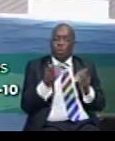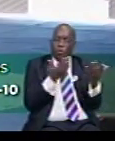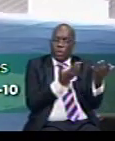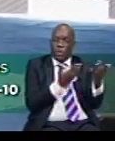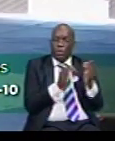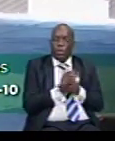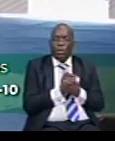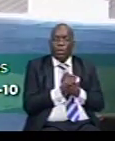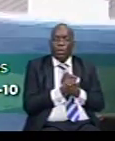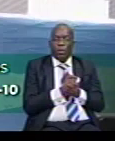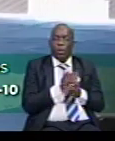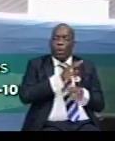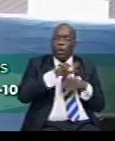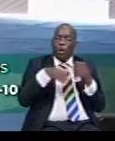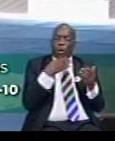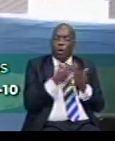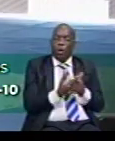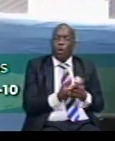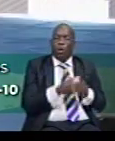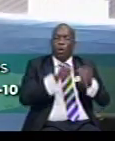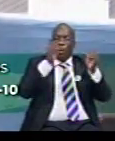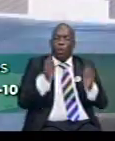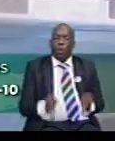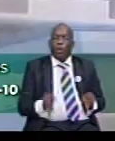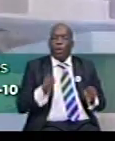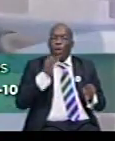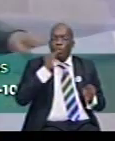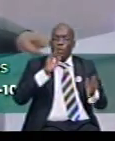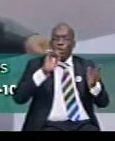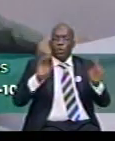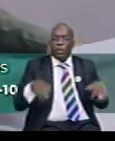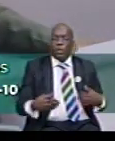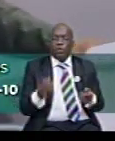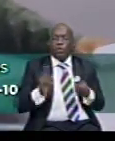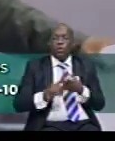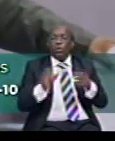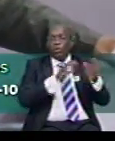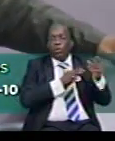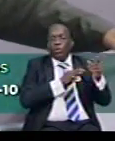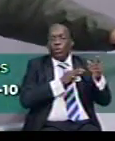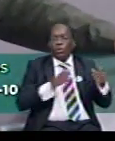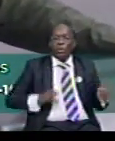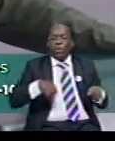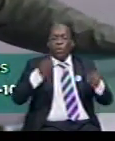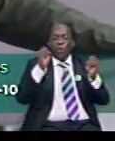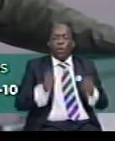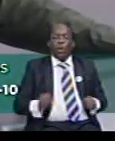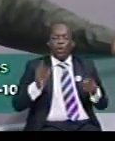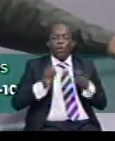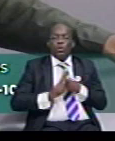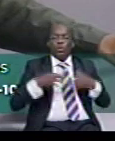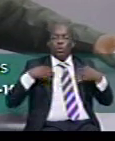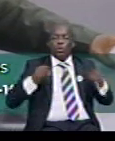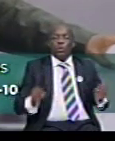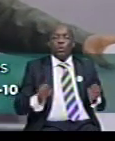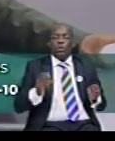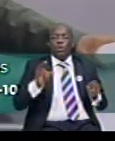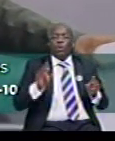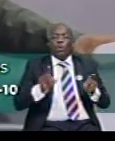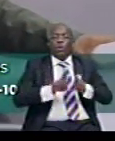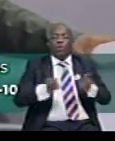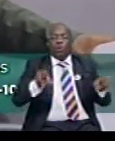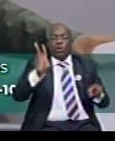All power is given unto Christ, the power to heal. But nobody will be